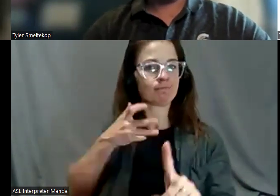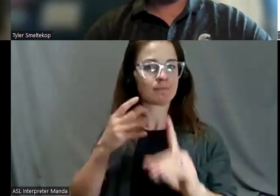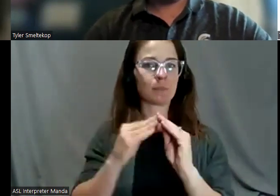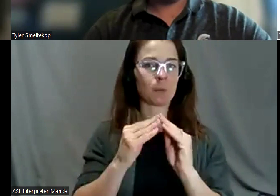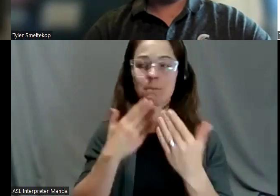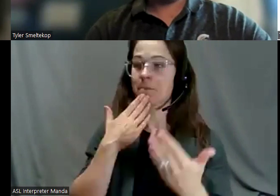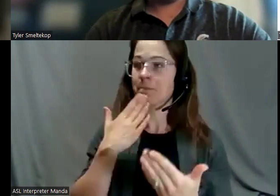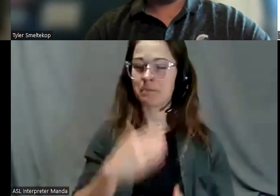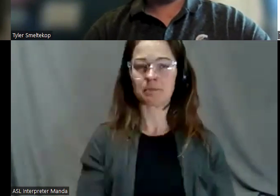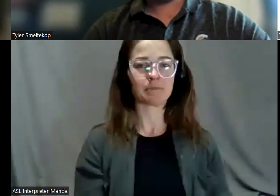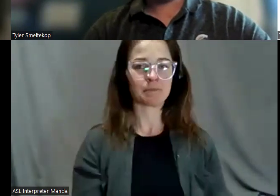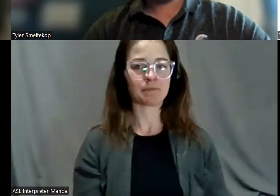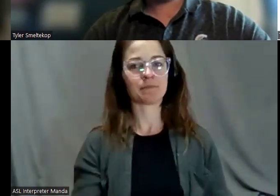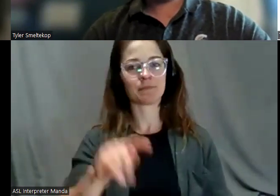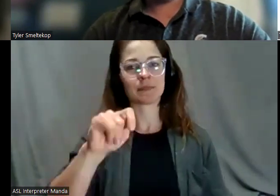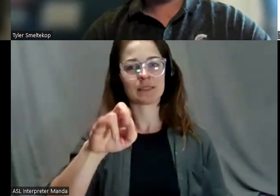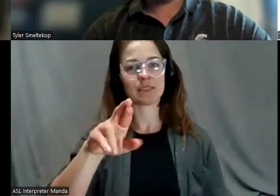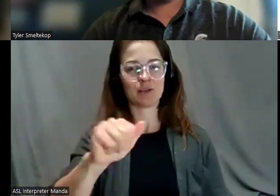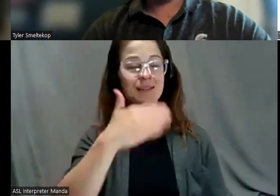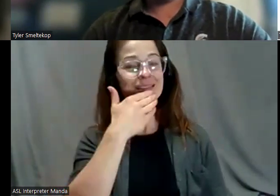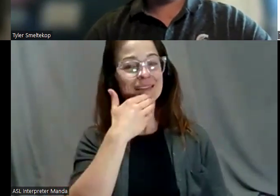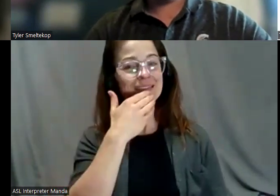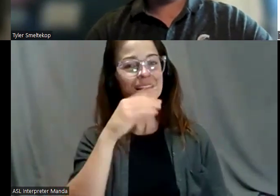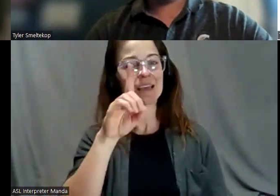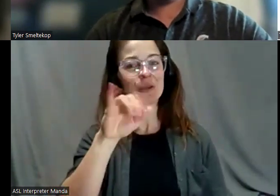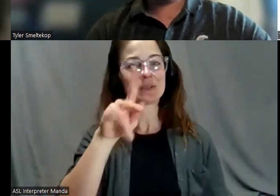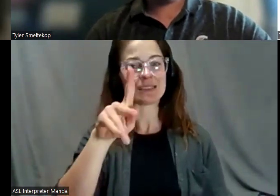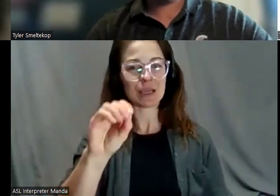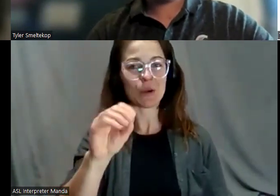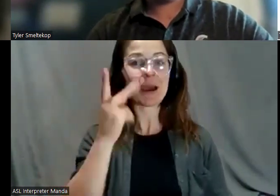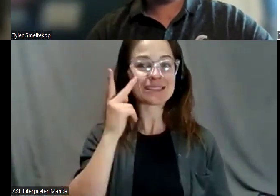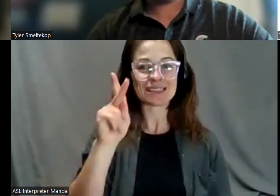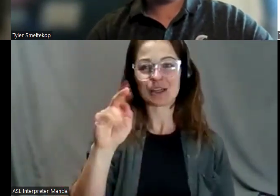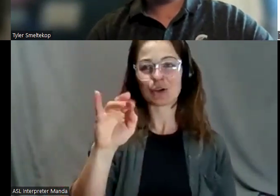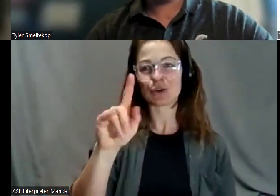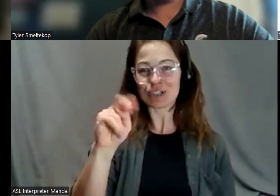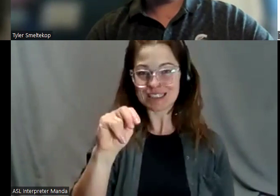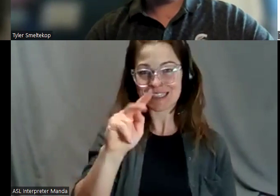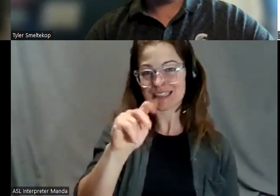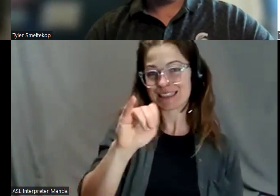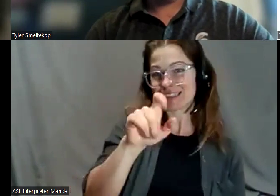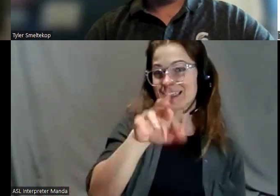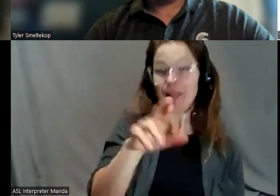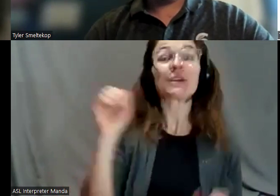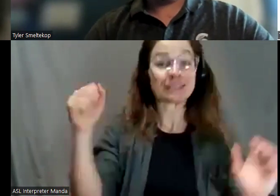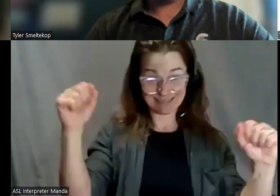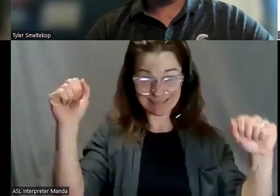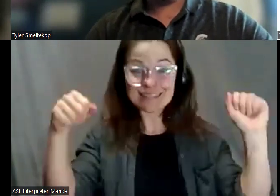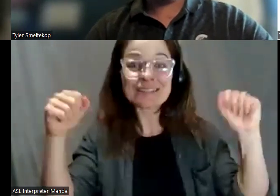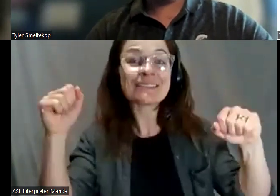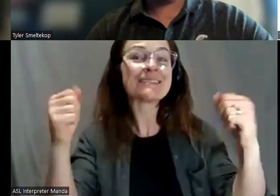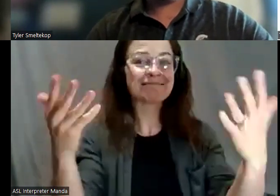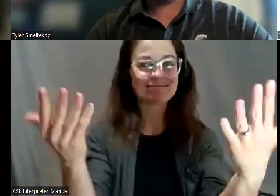you. This is Tiara speaking. Thank you so much, Deco. And I see Kristen and Tyler were nodding in agreement, and I would